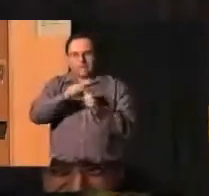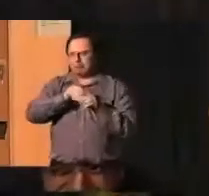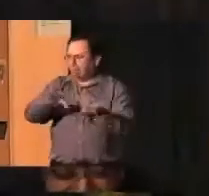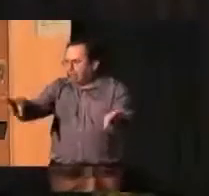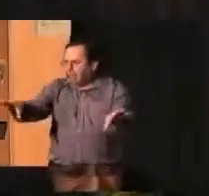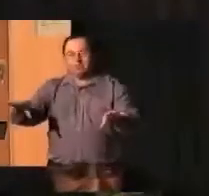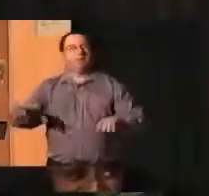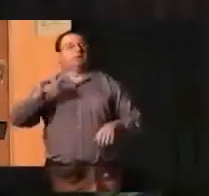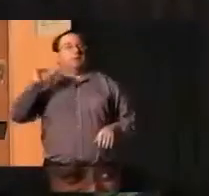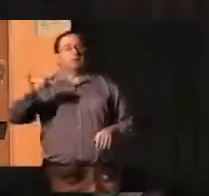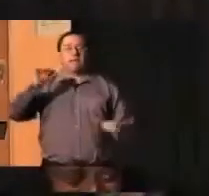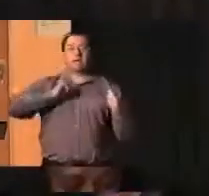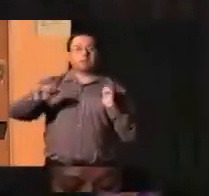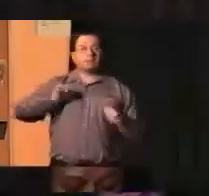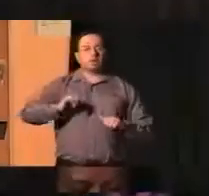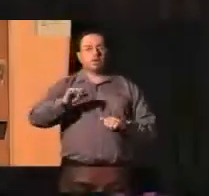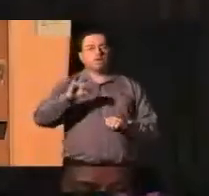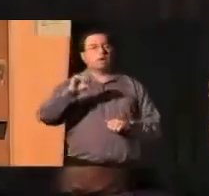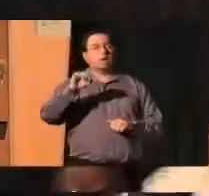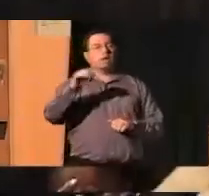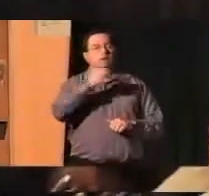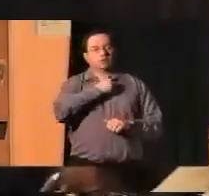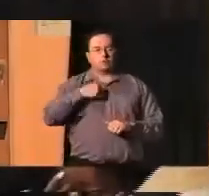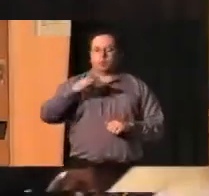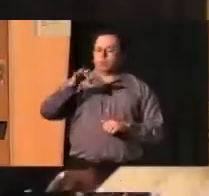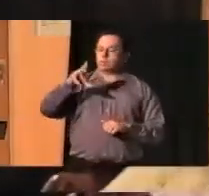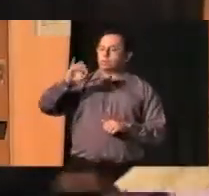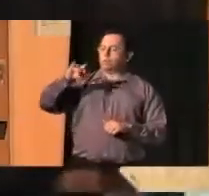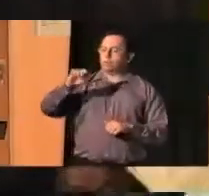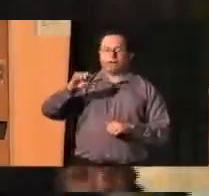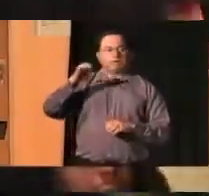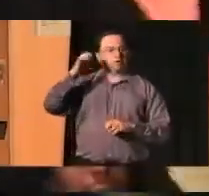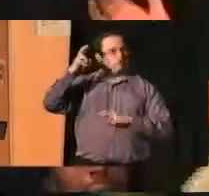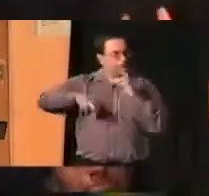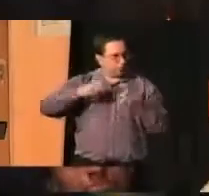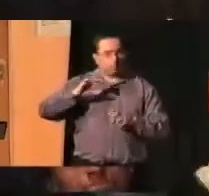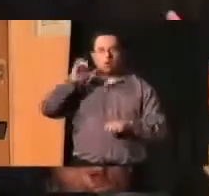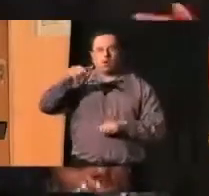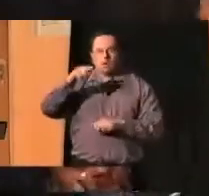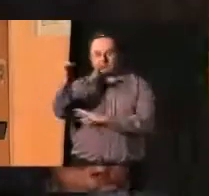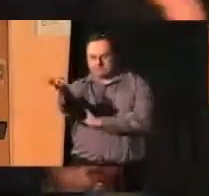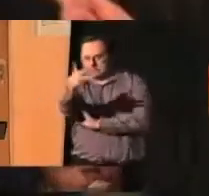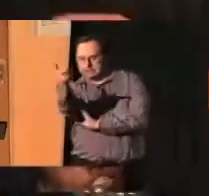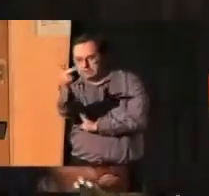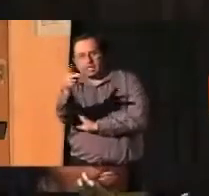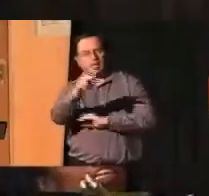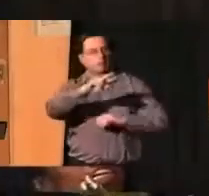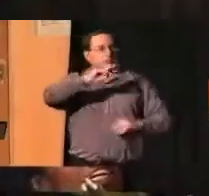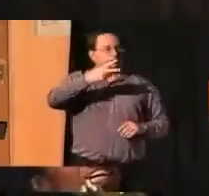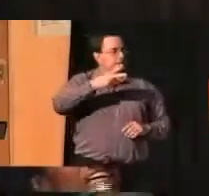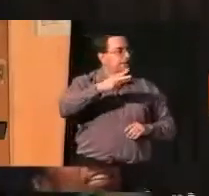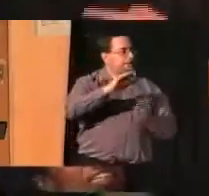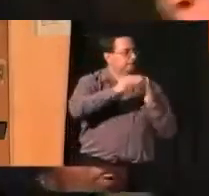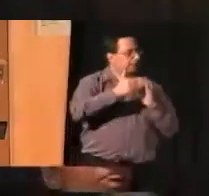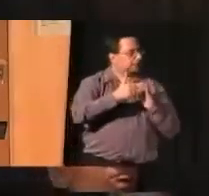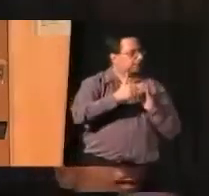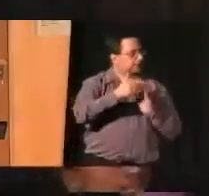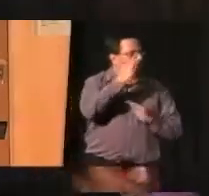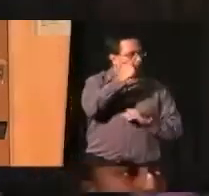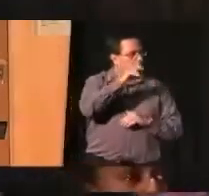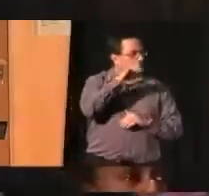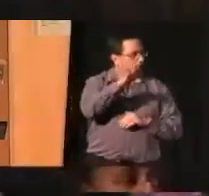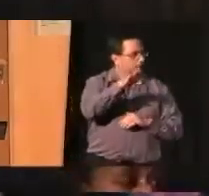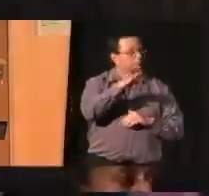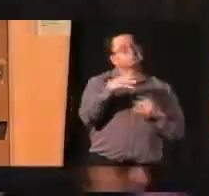this was performed at the Toronto Fringe Festival, and then later we taped it at Second City, and we've